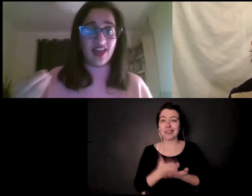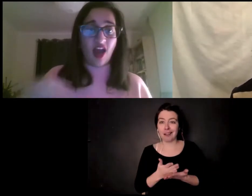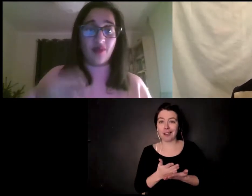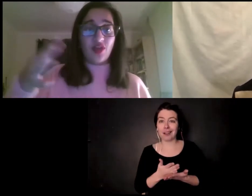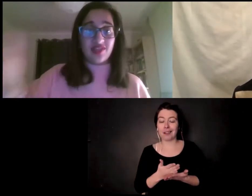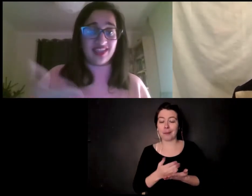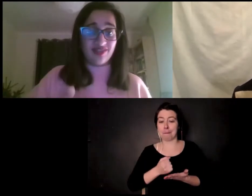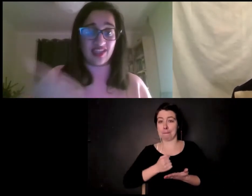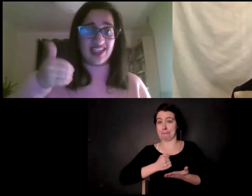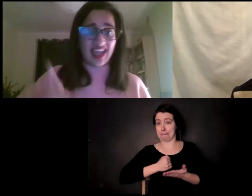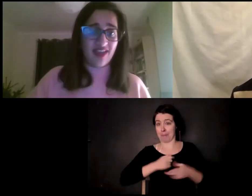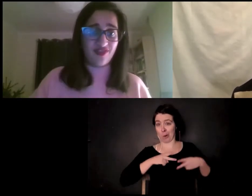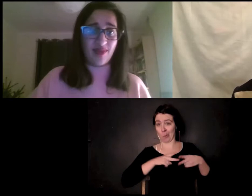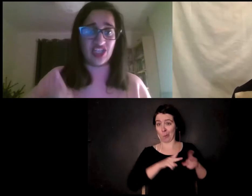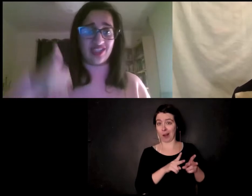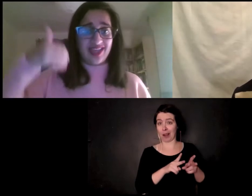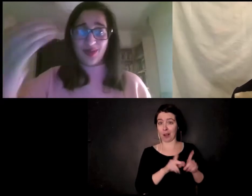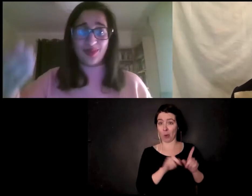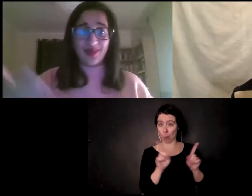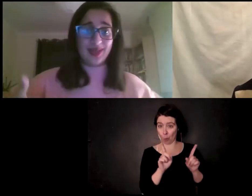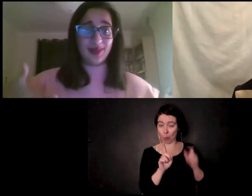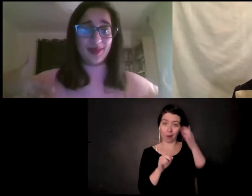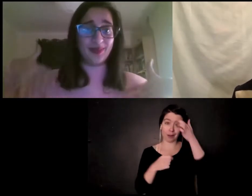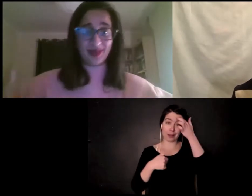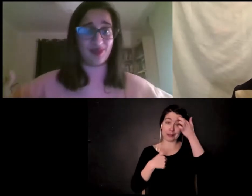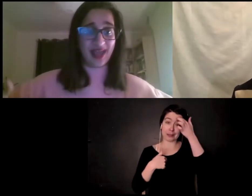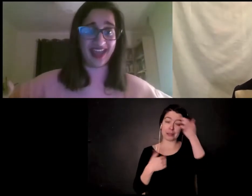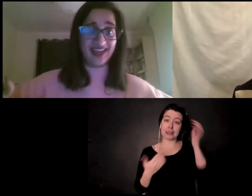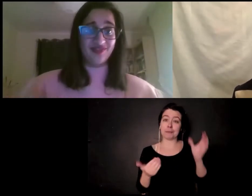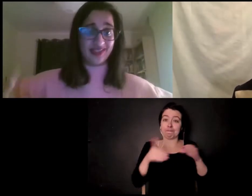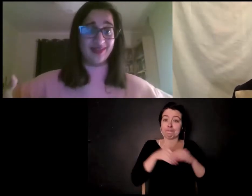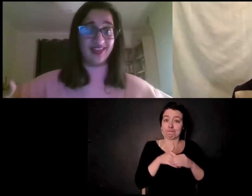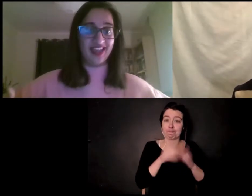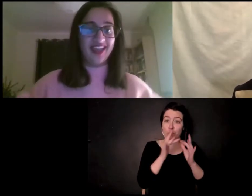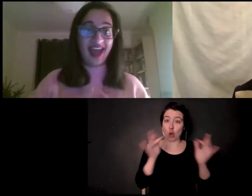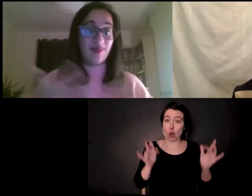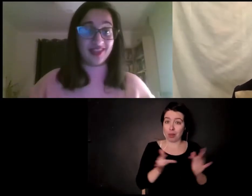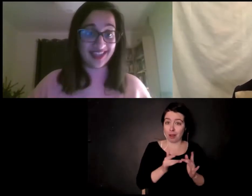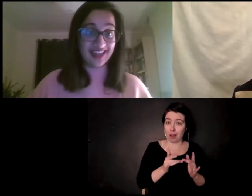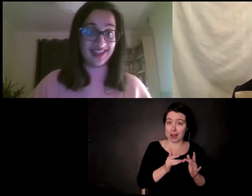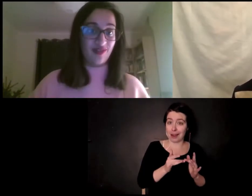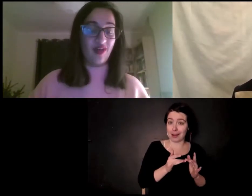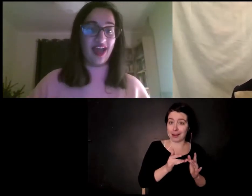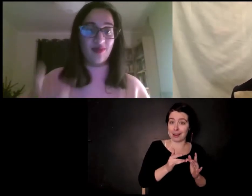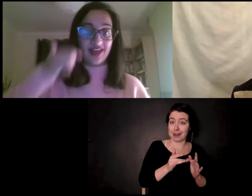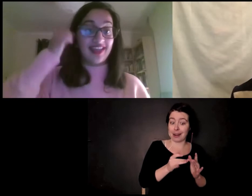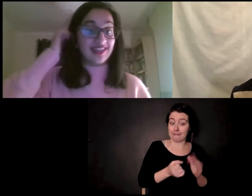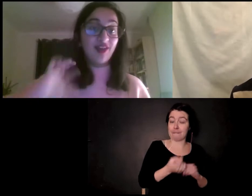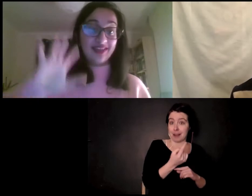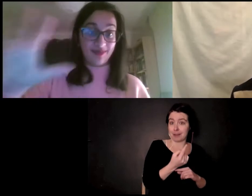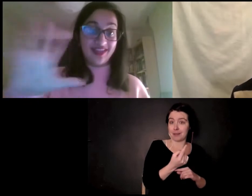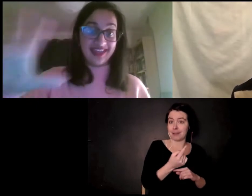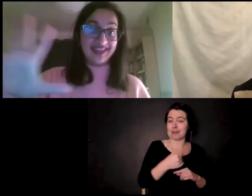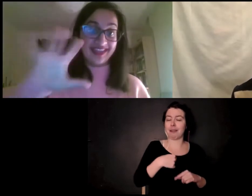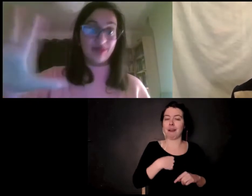be, I'm going to these events to get information to help me be prepared for something. And because that didn't quite happen, and that's